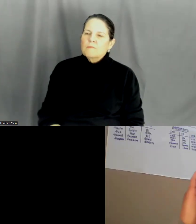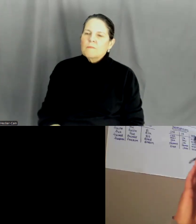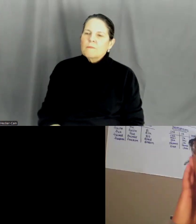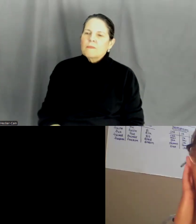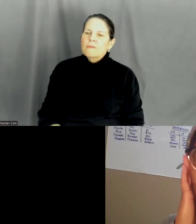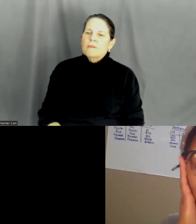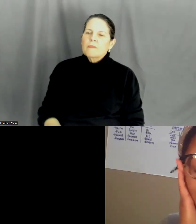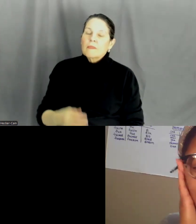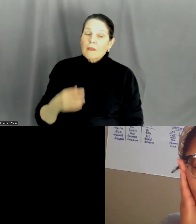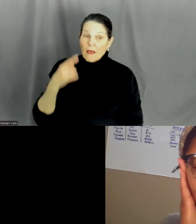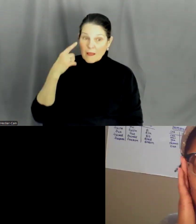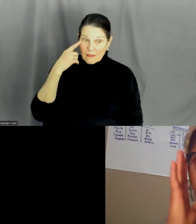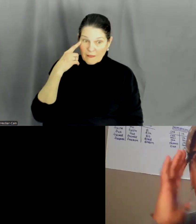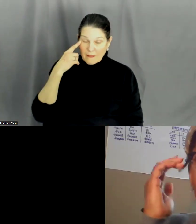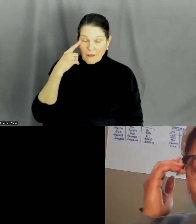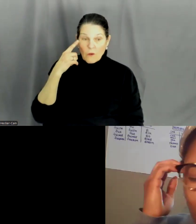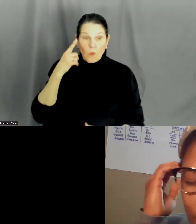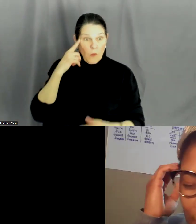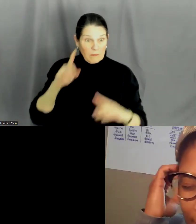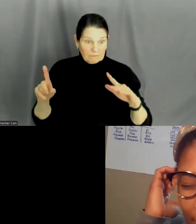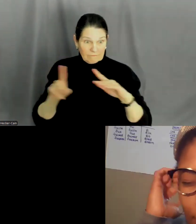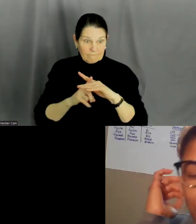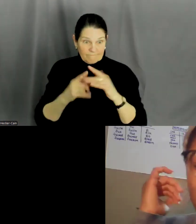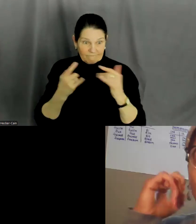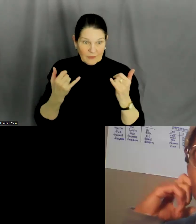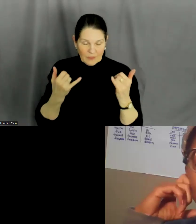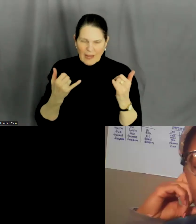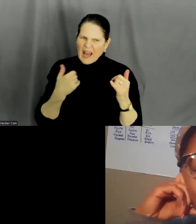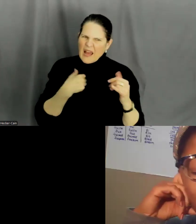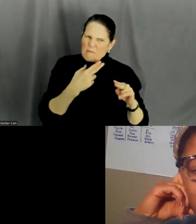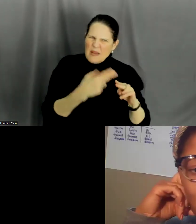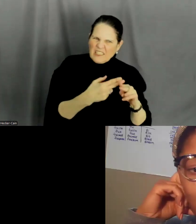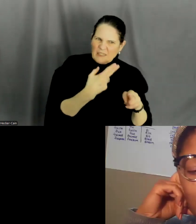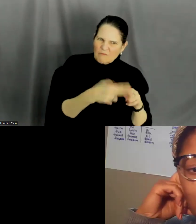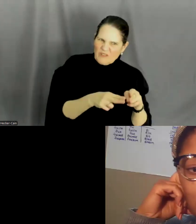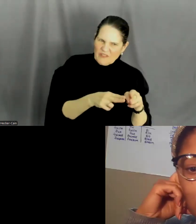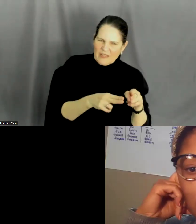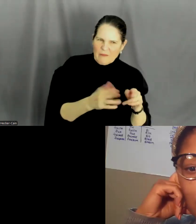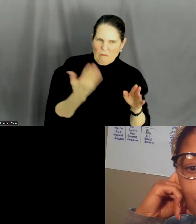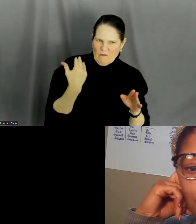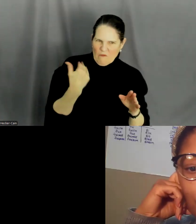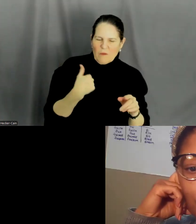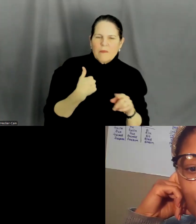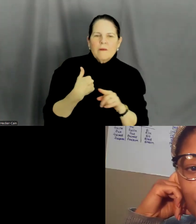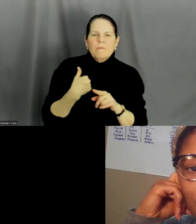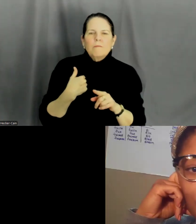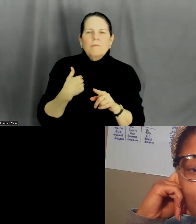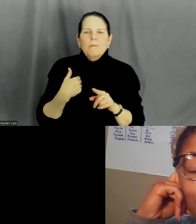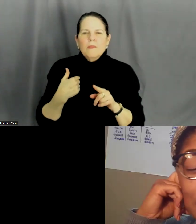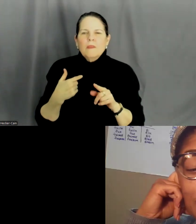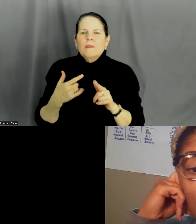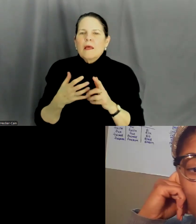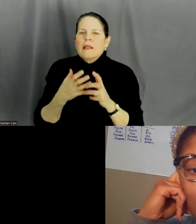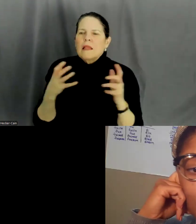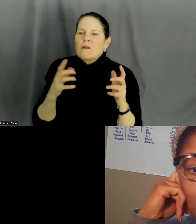I think the biggest thing that's coming to mind right now, and I know that I mentioned it a little bit at the top, but just, there are a lot of